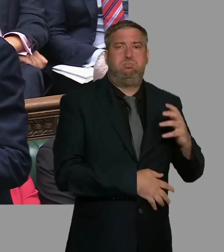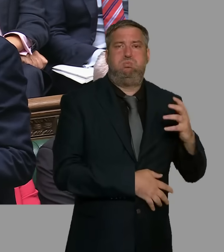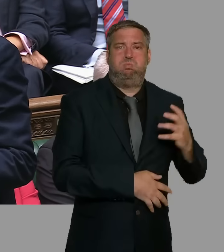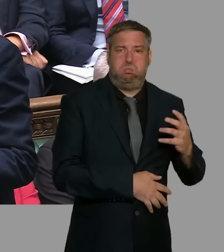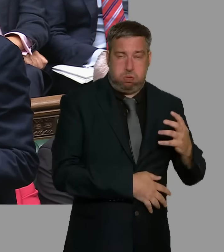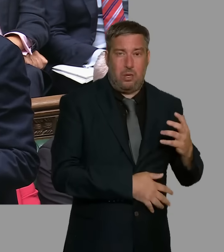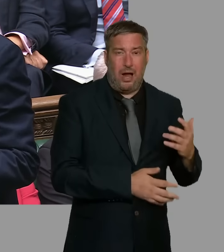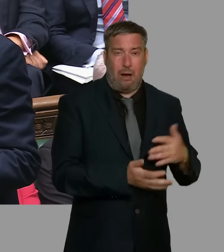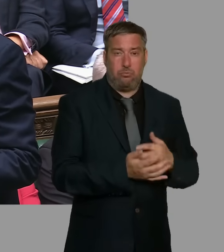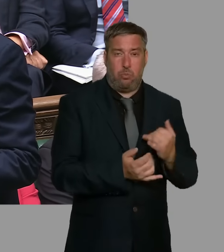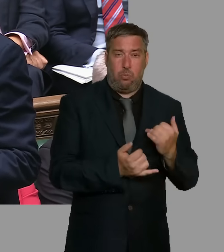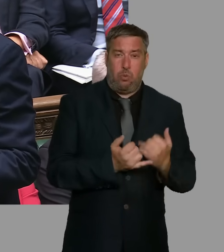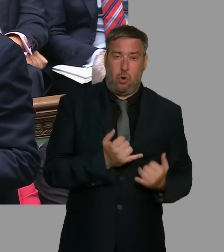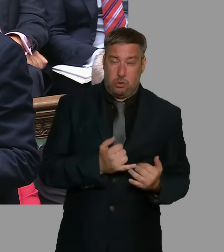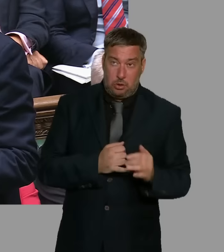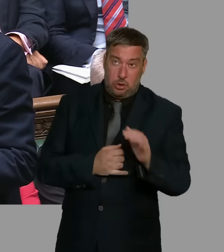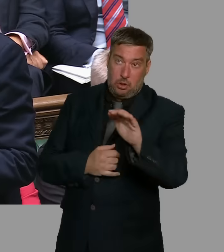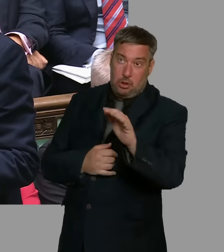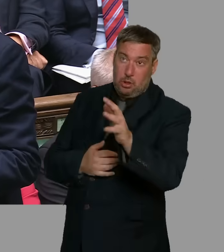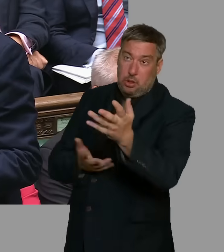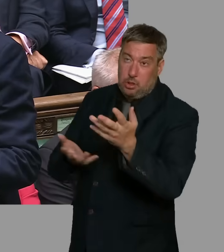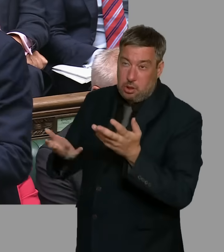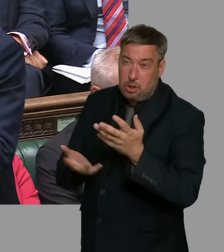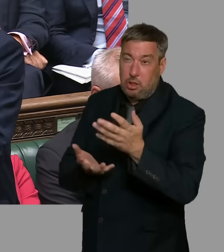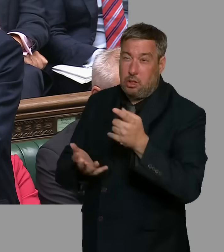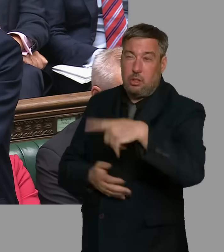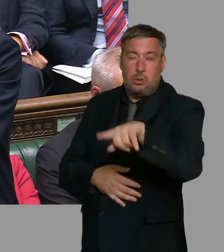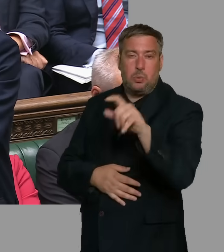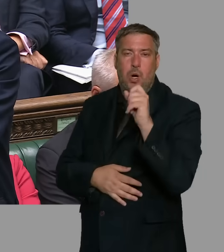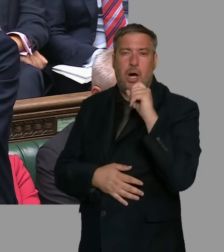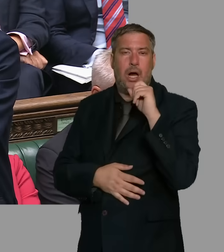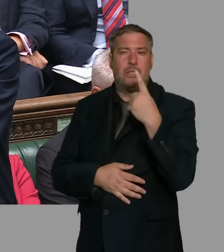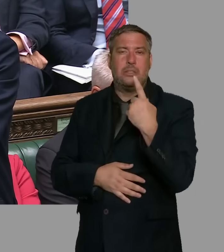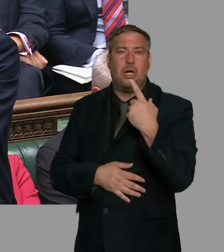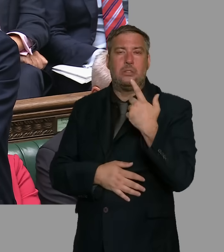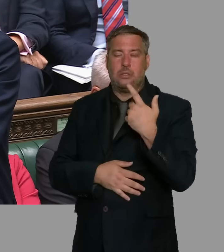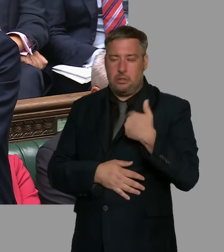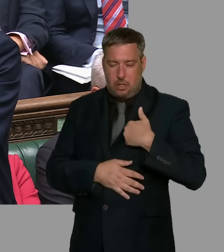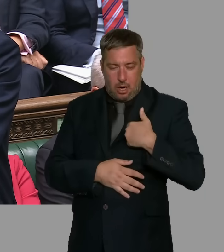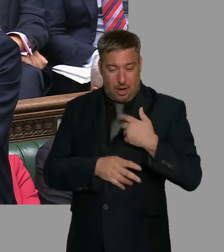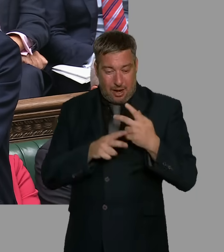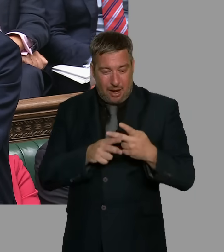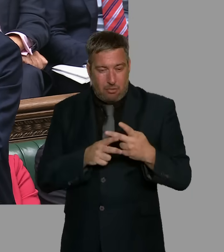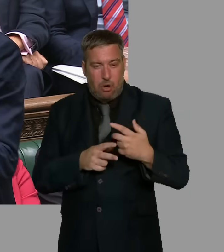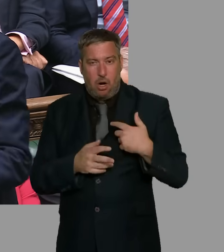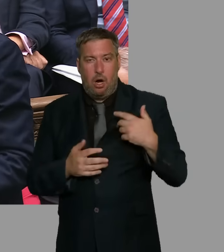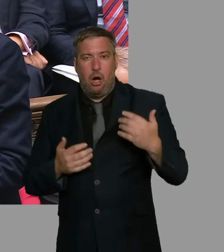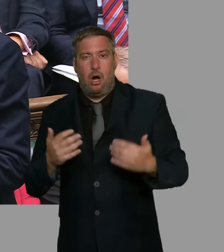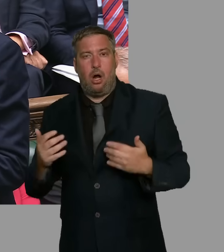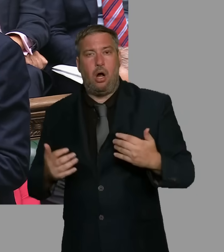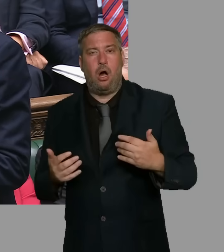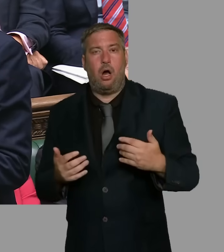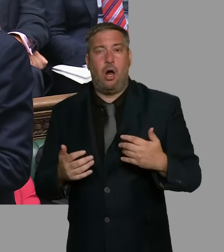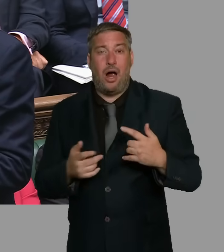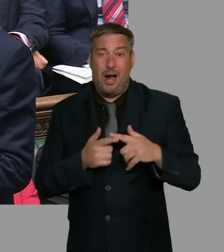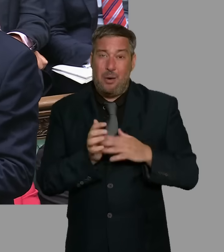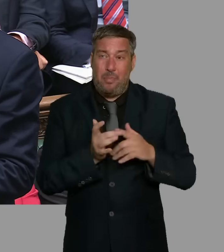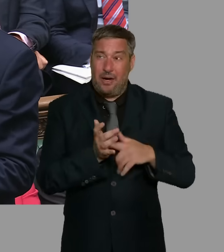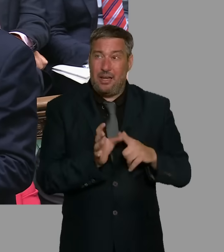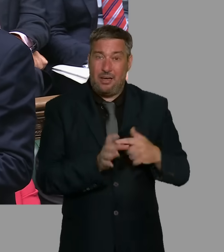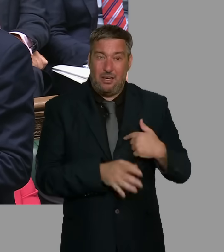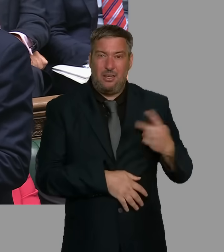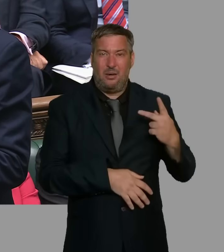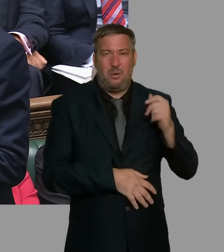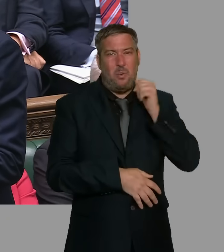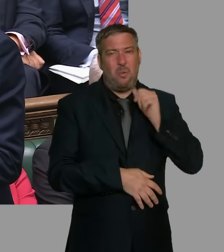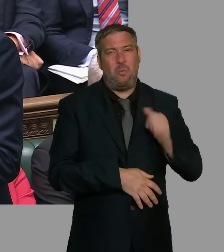Minister brought attention to last week. So will the Prime Minister work with carers across this House to